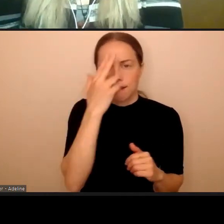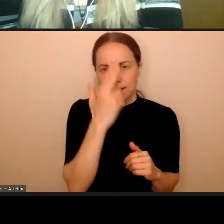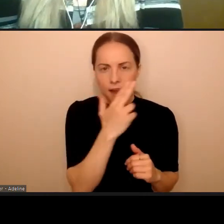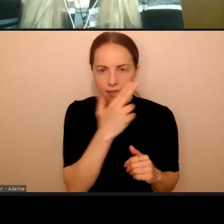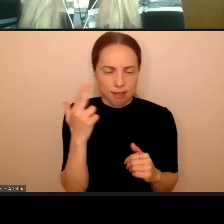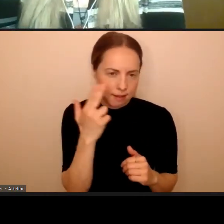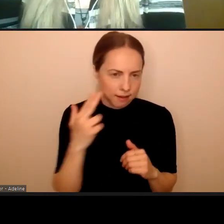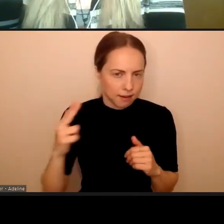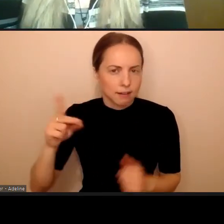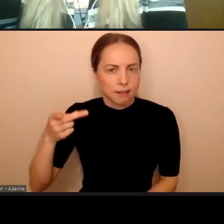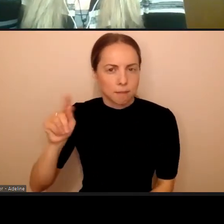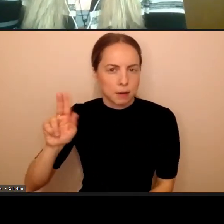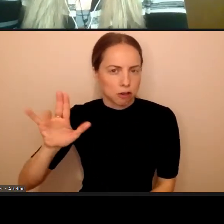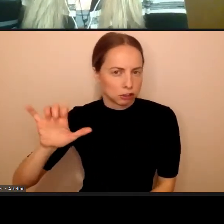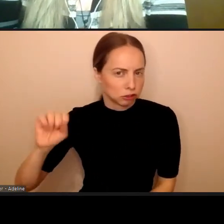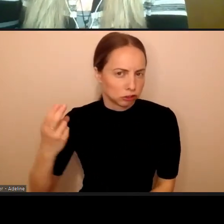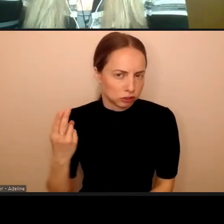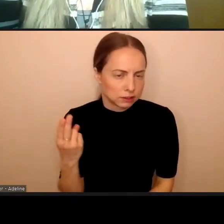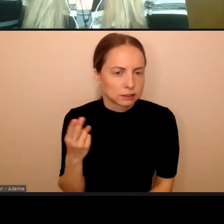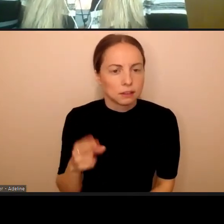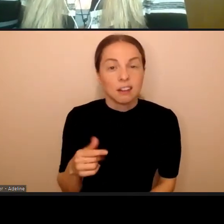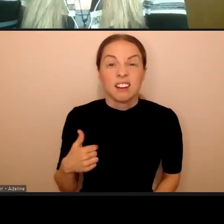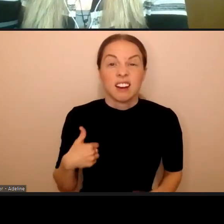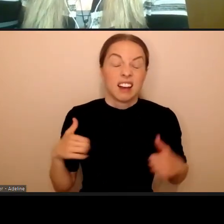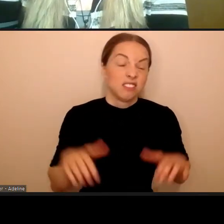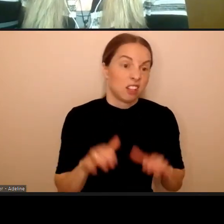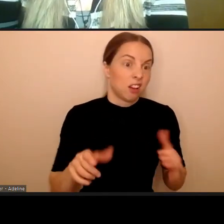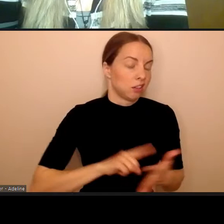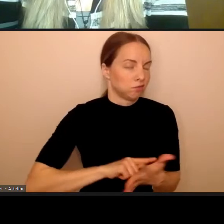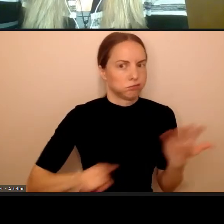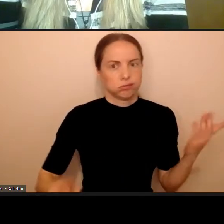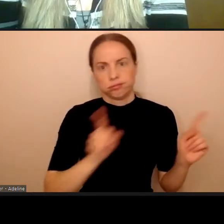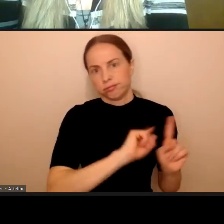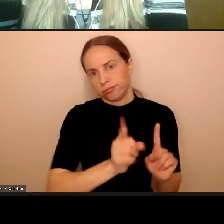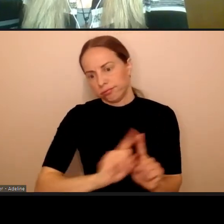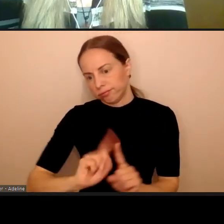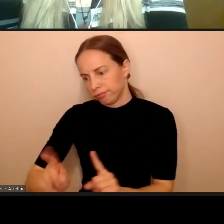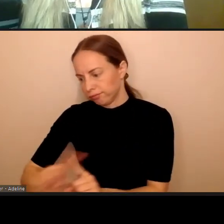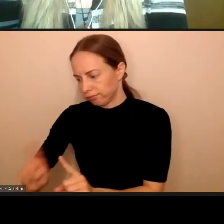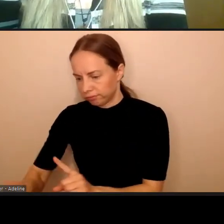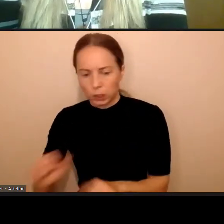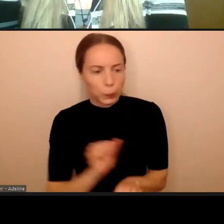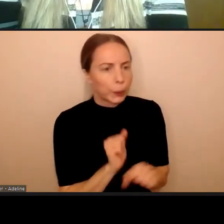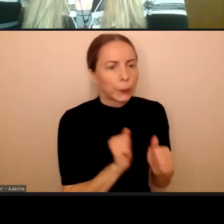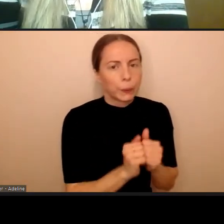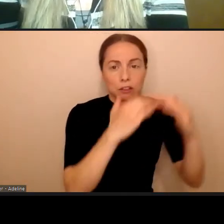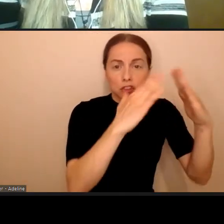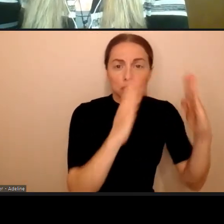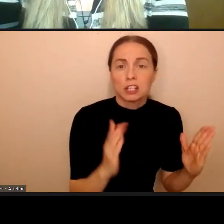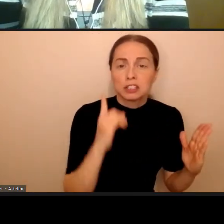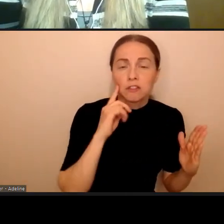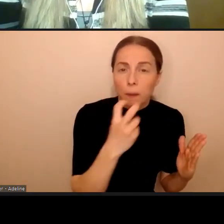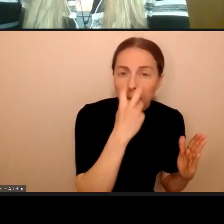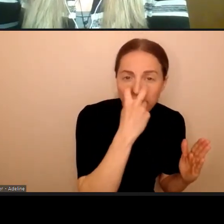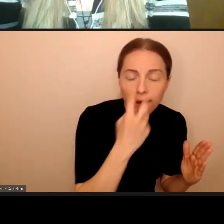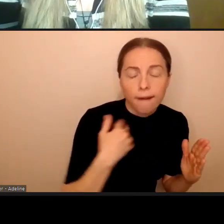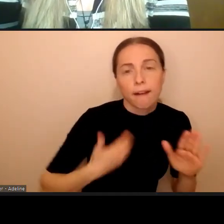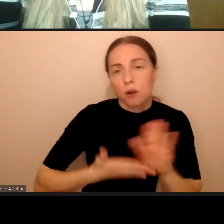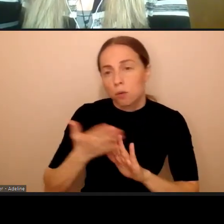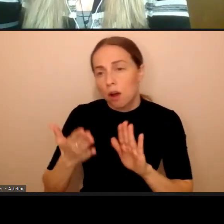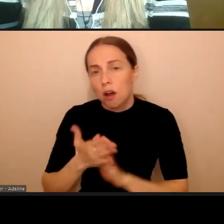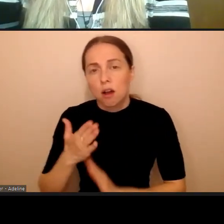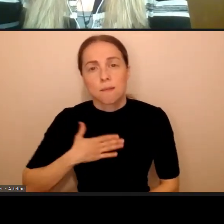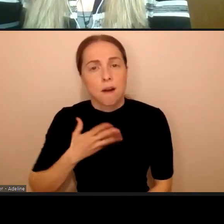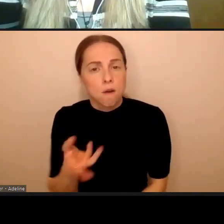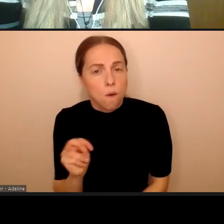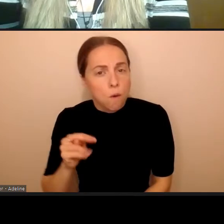for the blind, to youth ministry in the inner city of Milwaukee, to running my own nonprofit for 3 years, helping individuals